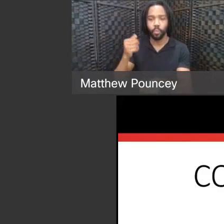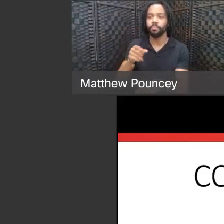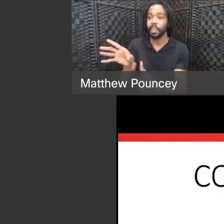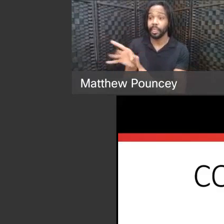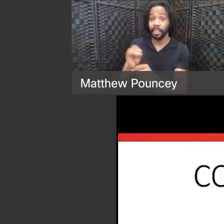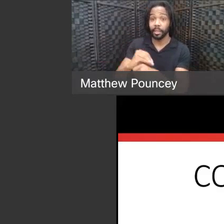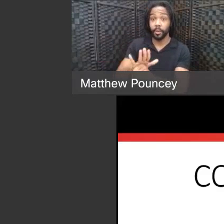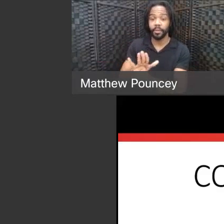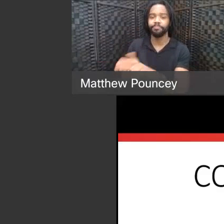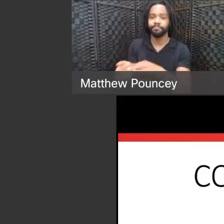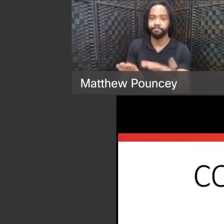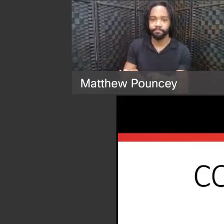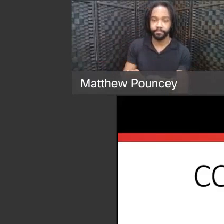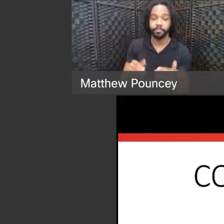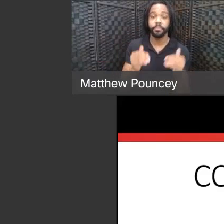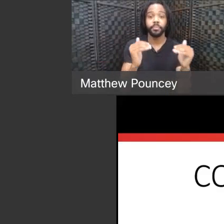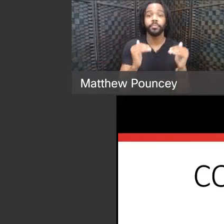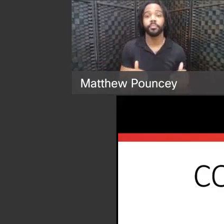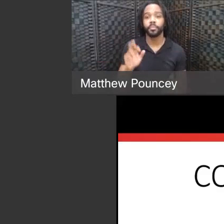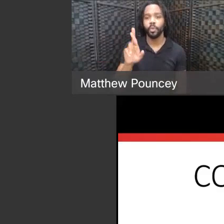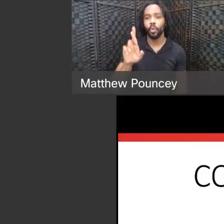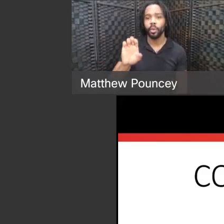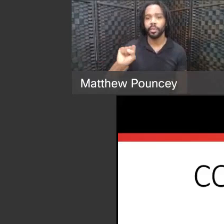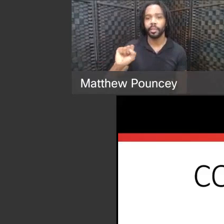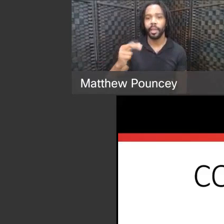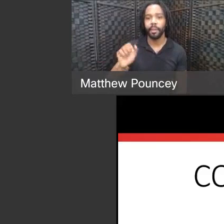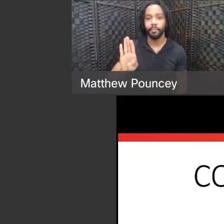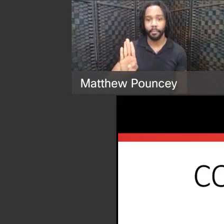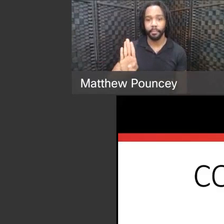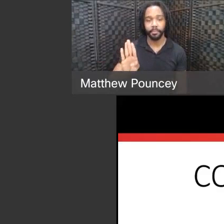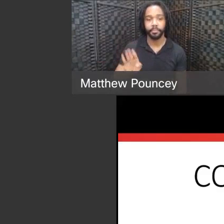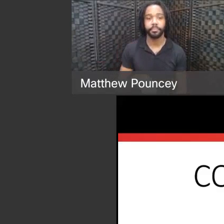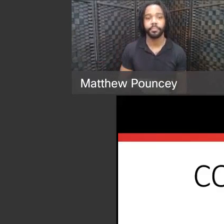death. In residential habilitation,